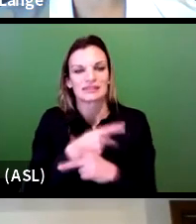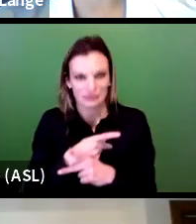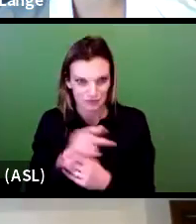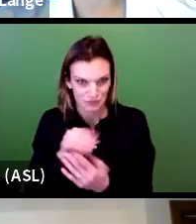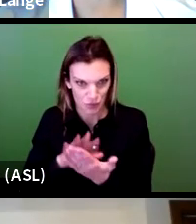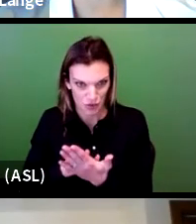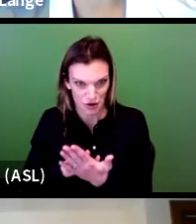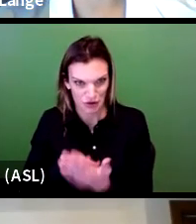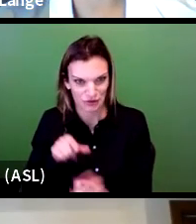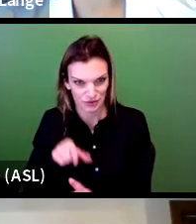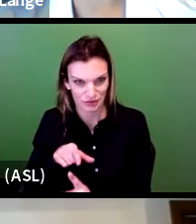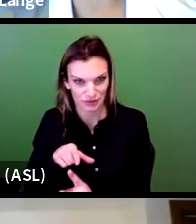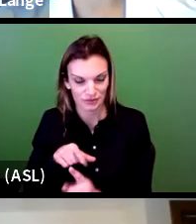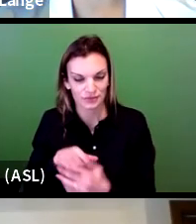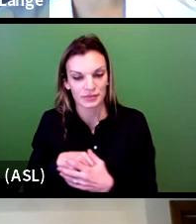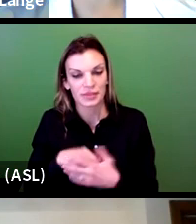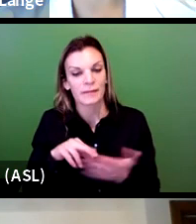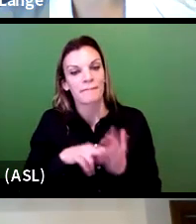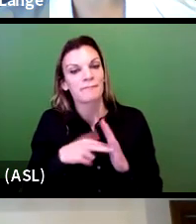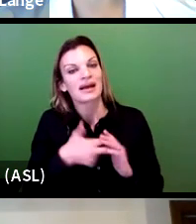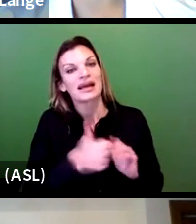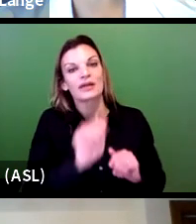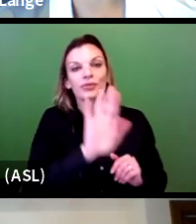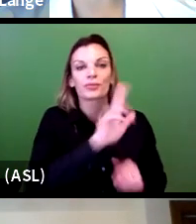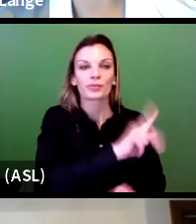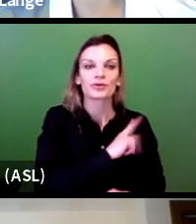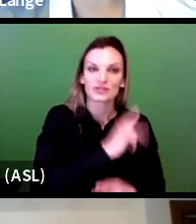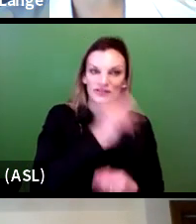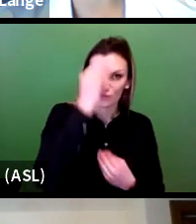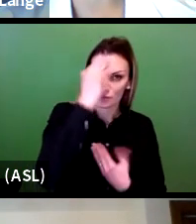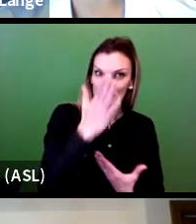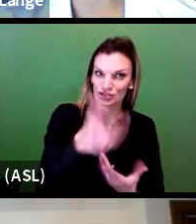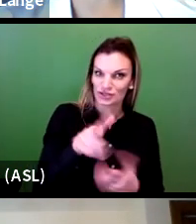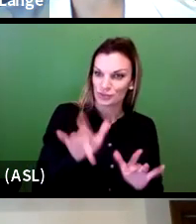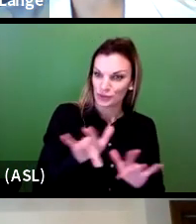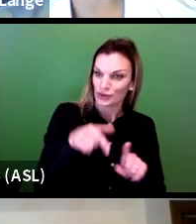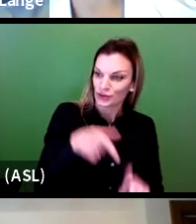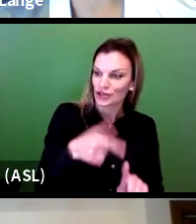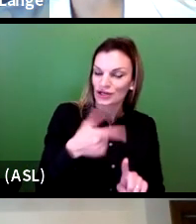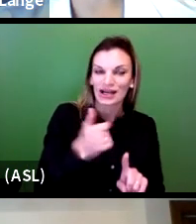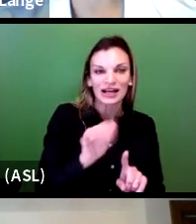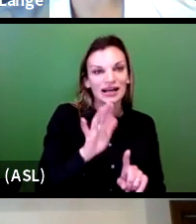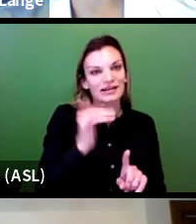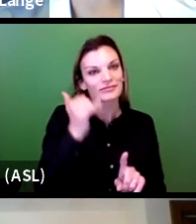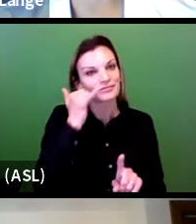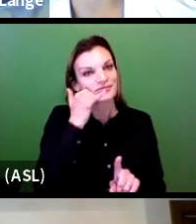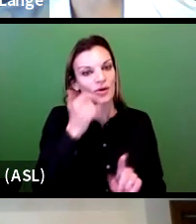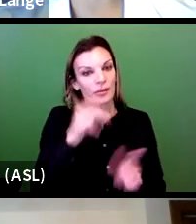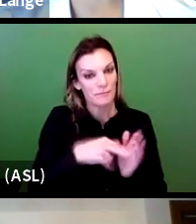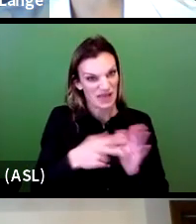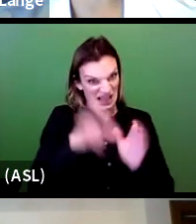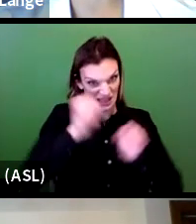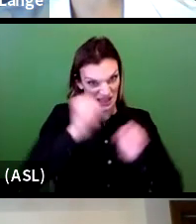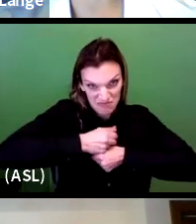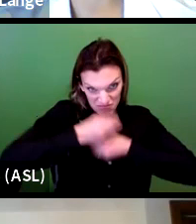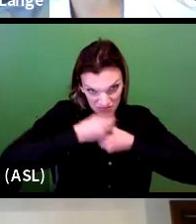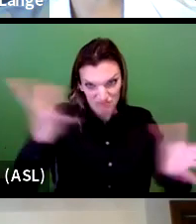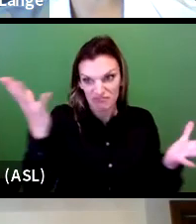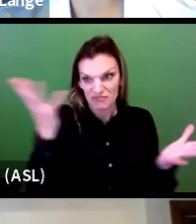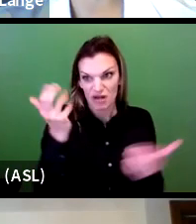doesn't mean that any personal information on your device, computer or phone, is subject to FOIA